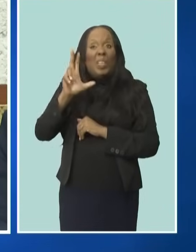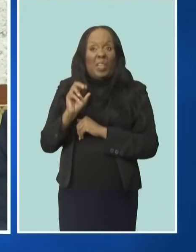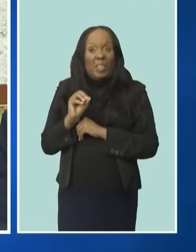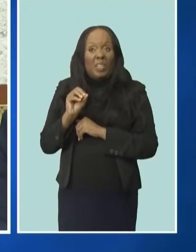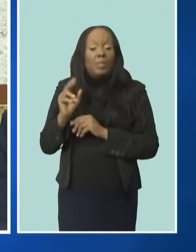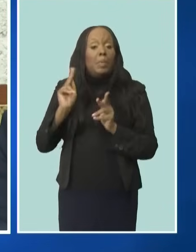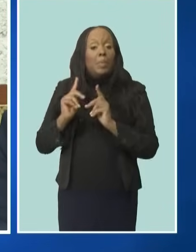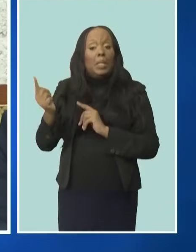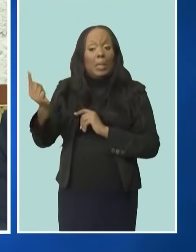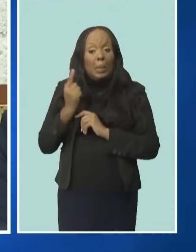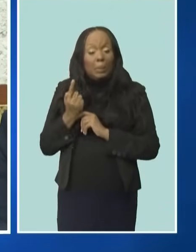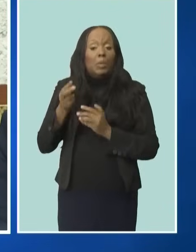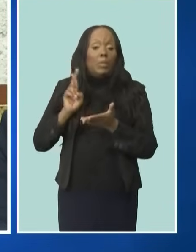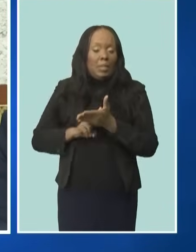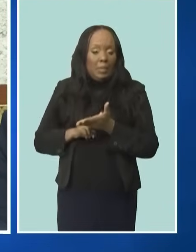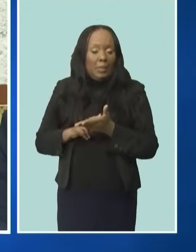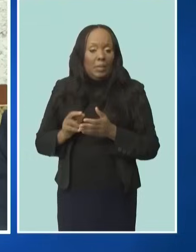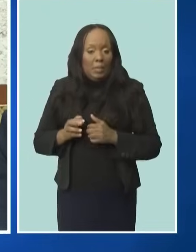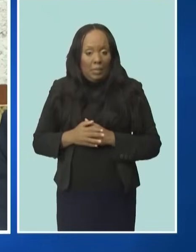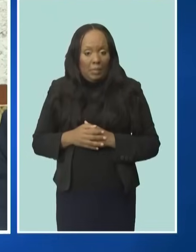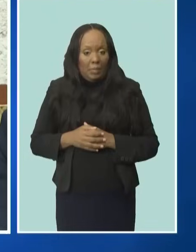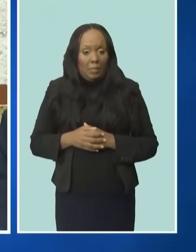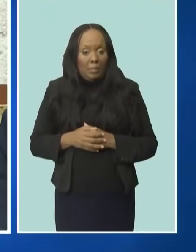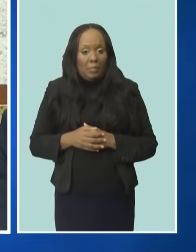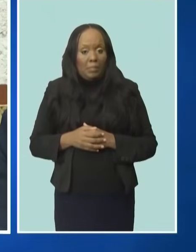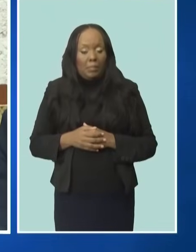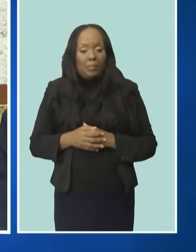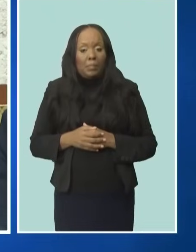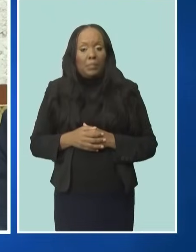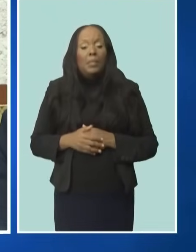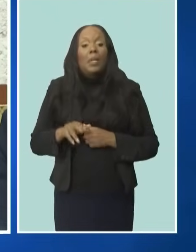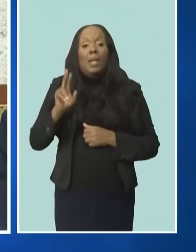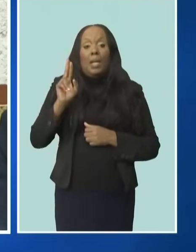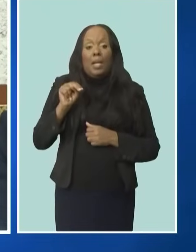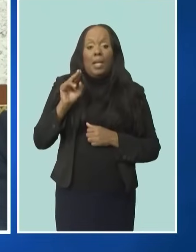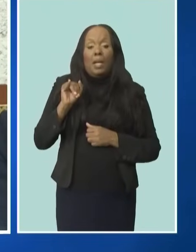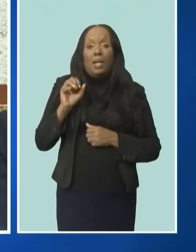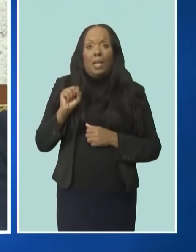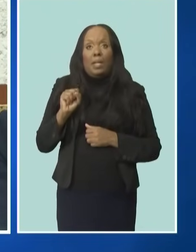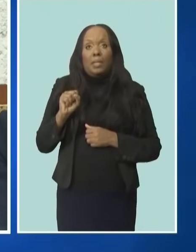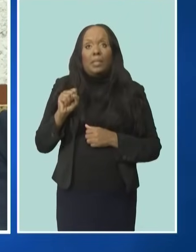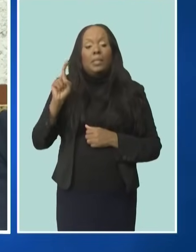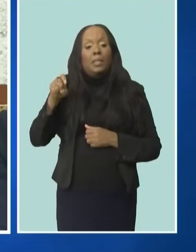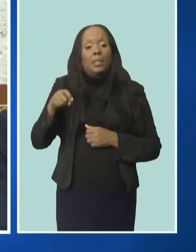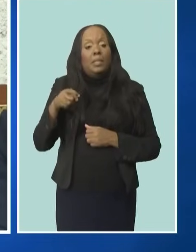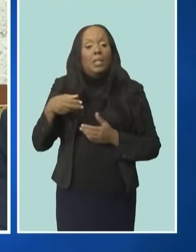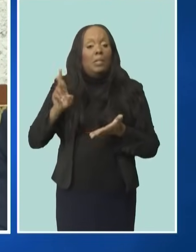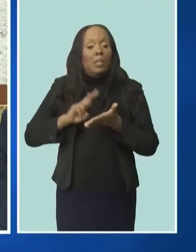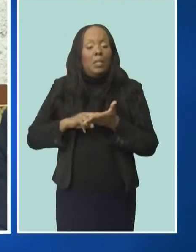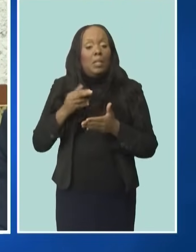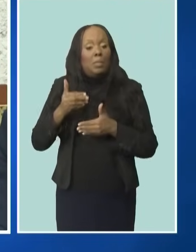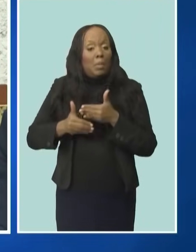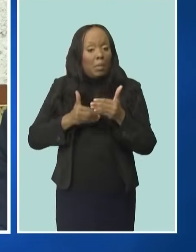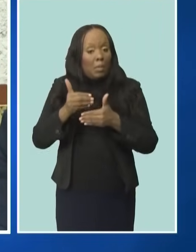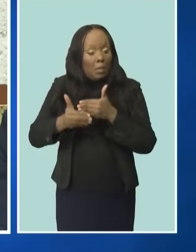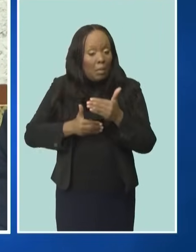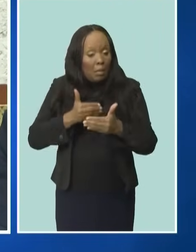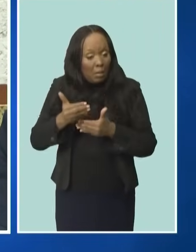Now, with the National Insurance, there's a certain registration process for their systems to